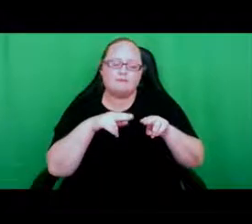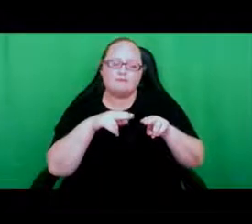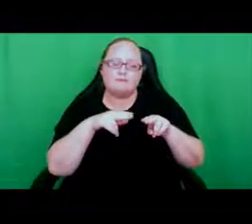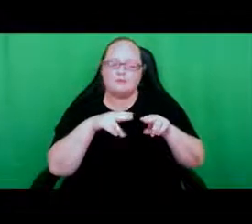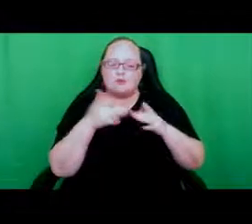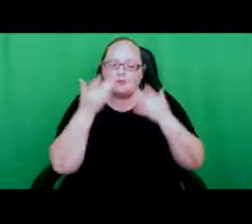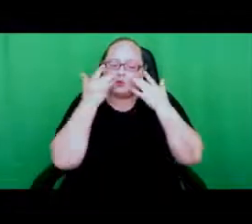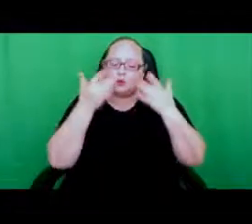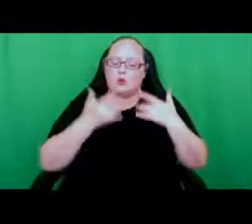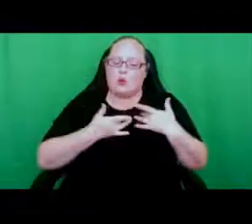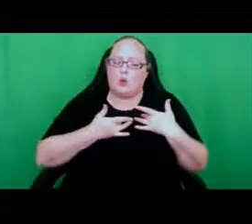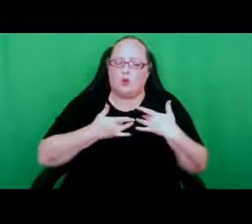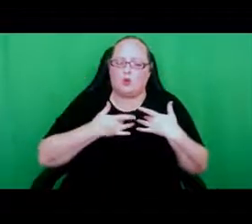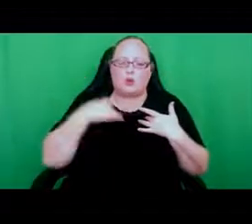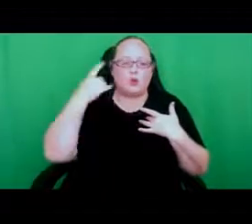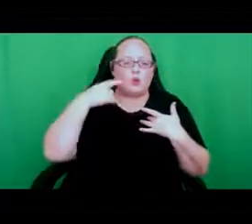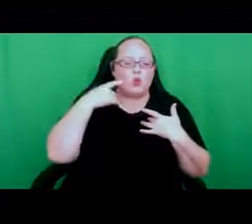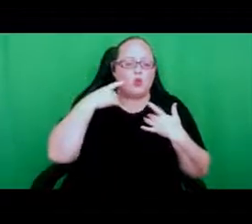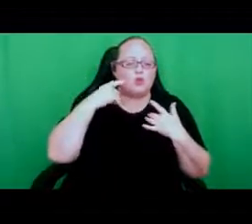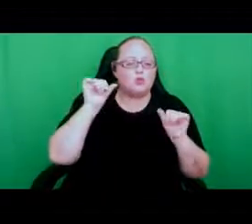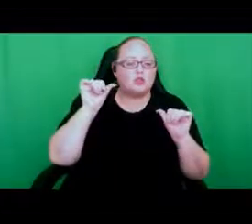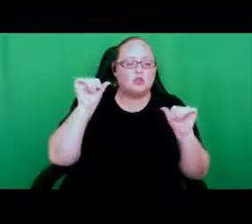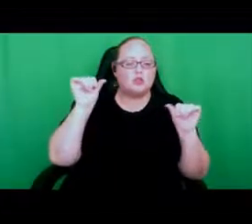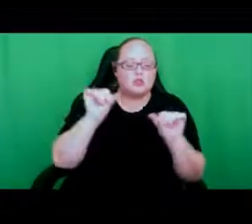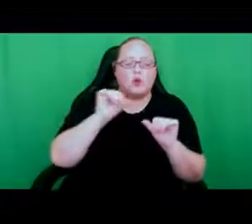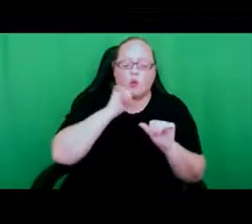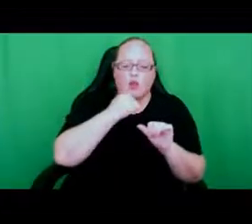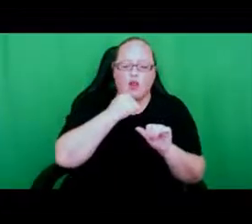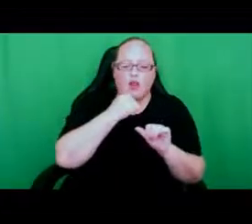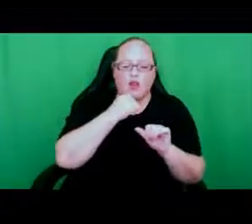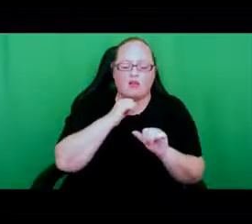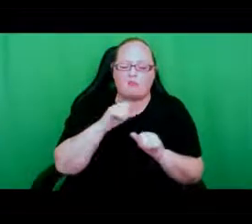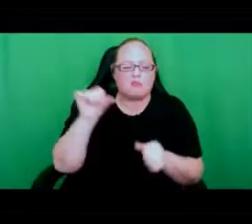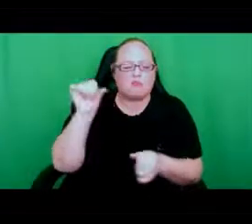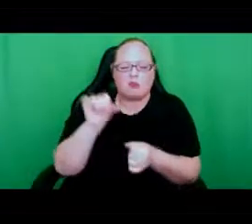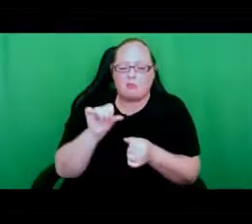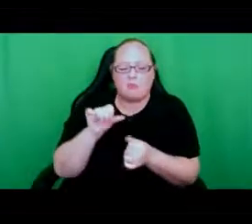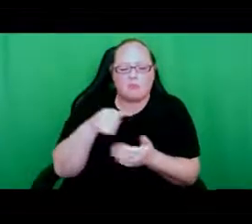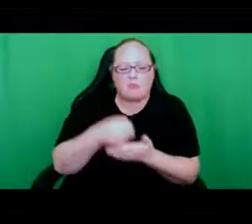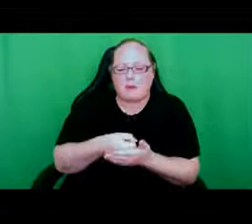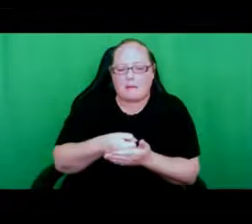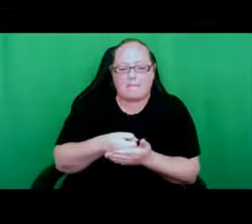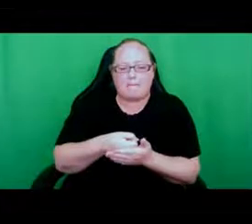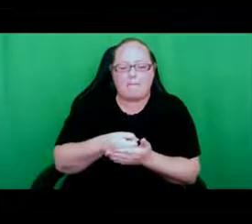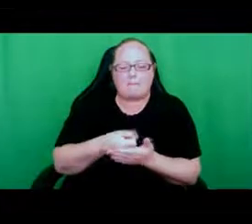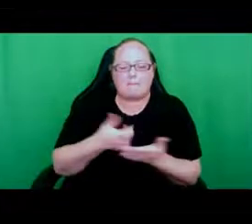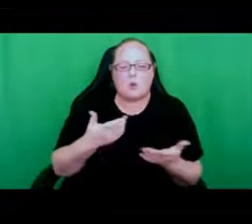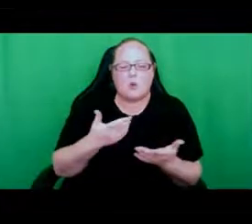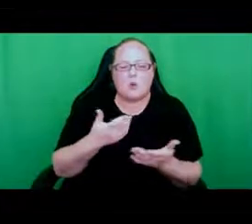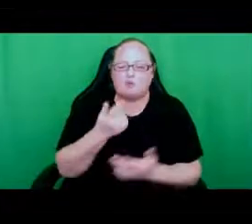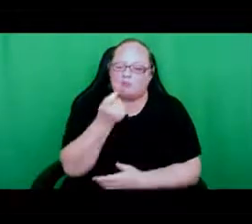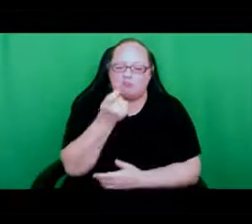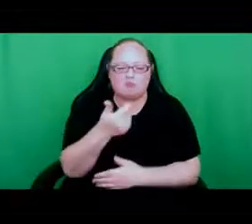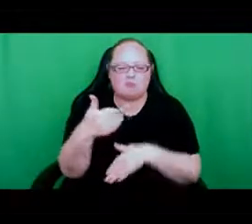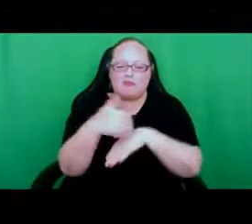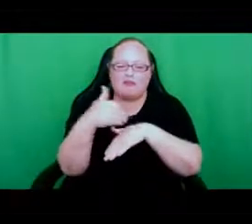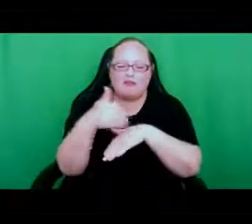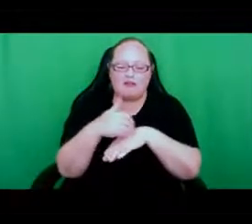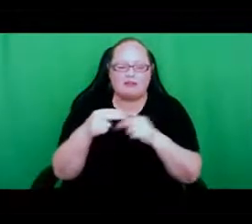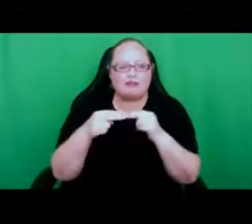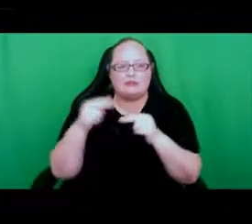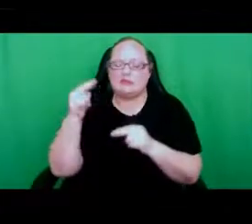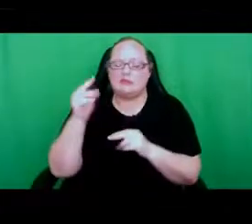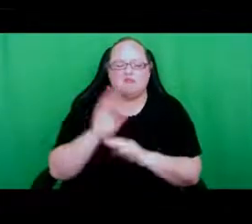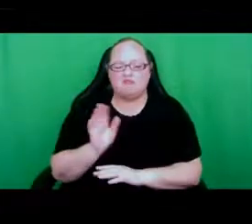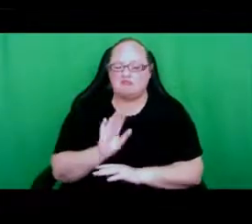reduction as a result of the low noise road surfacing or negligible effect. Therefore, we aren't planning